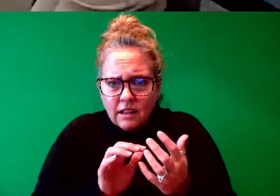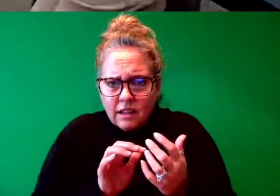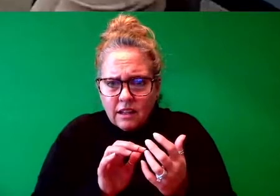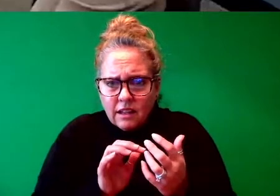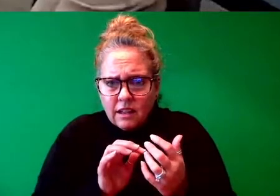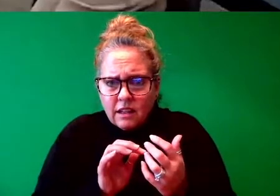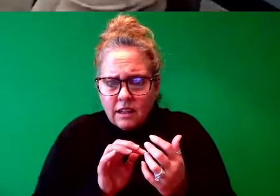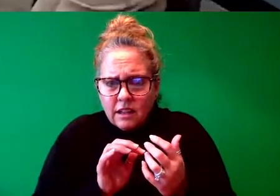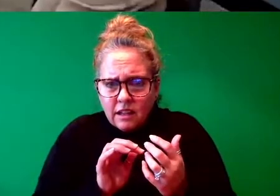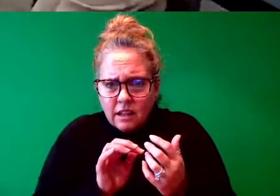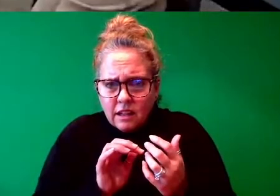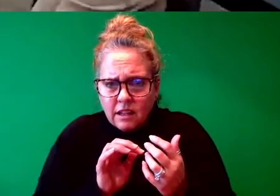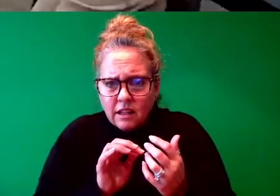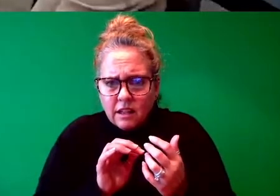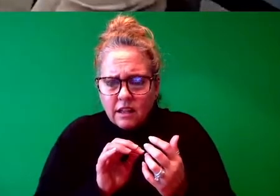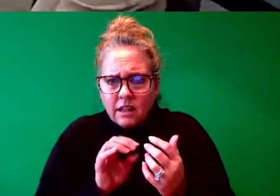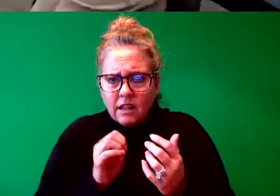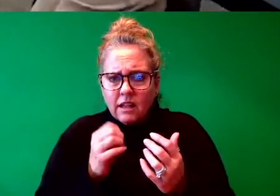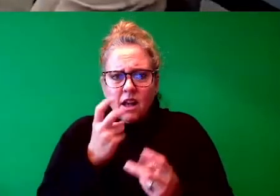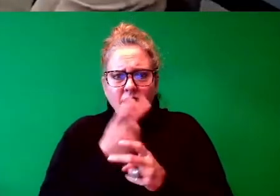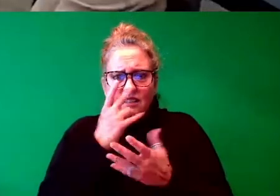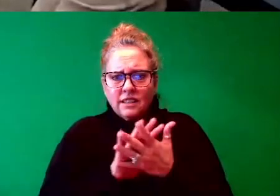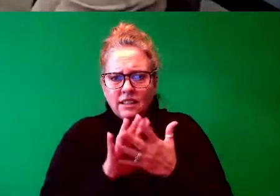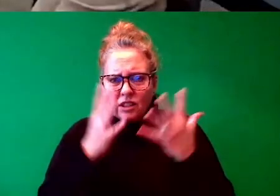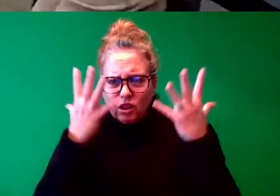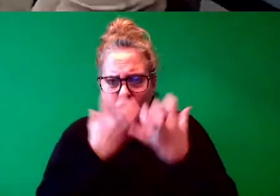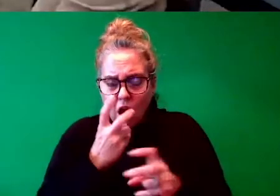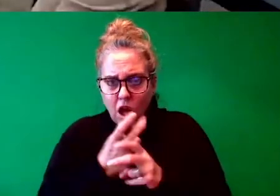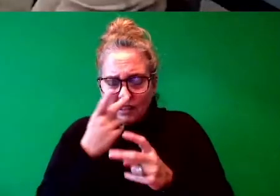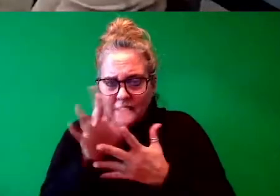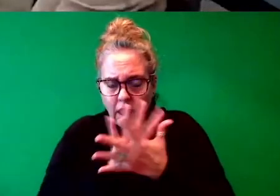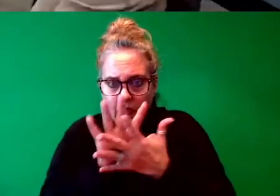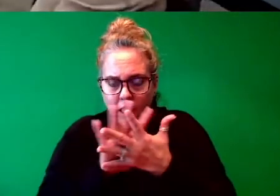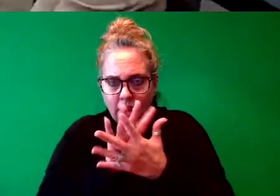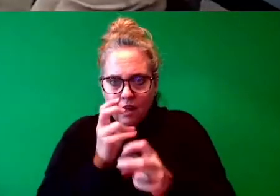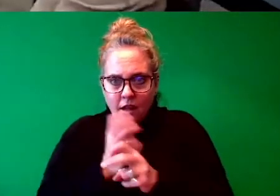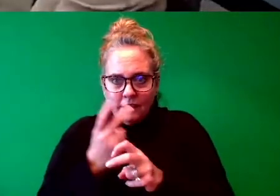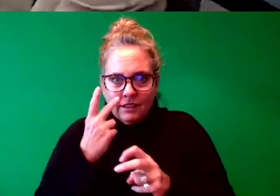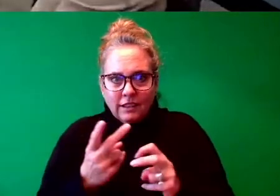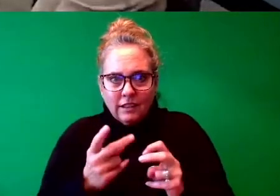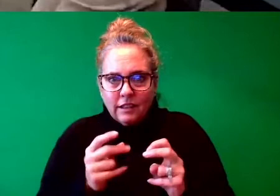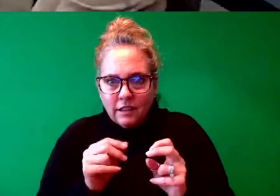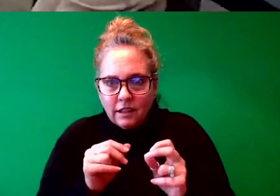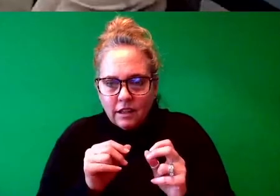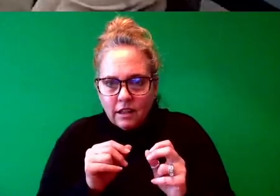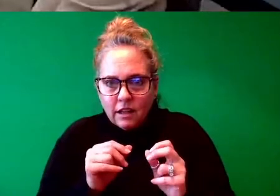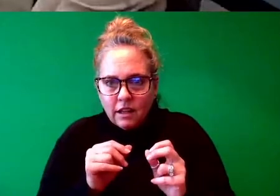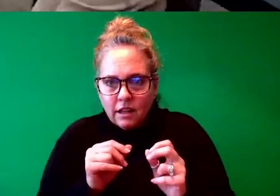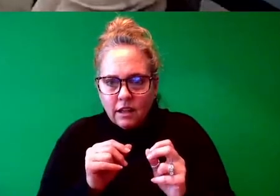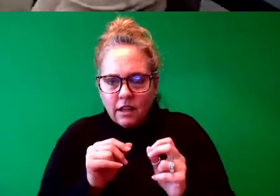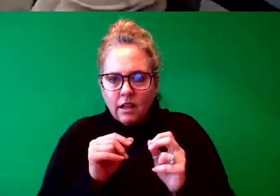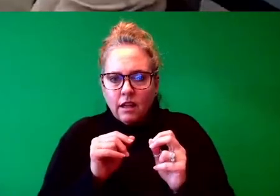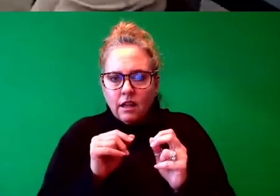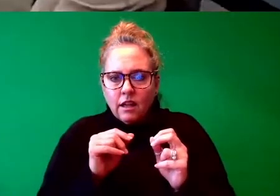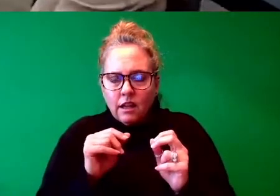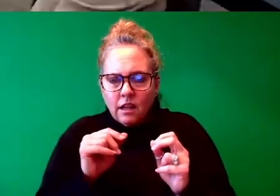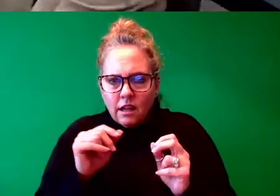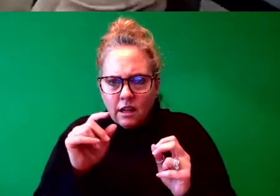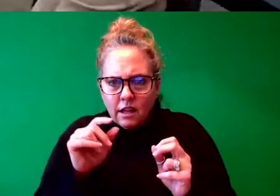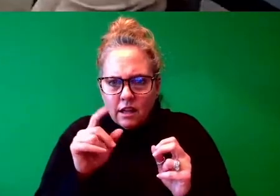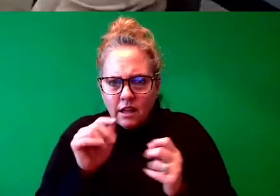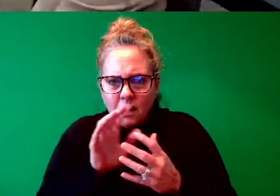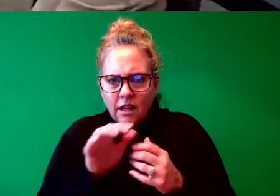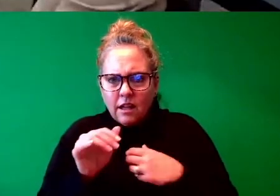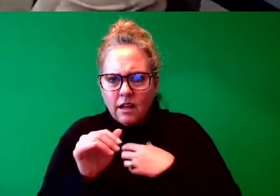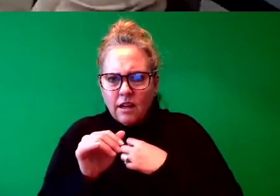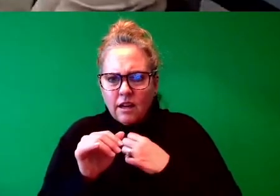worth pushing them down farther. Another is diet. We could reduce diabetes and the stress on our medical